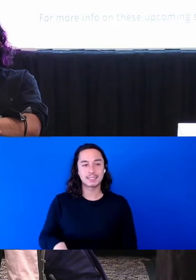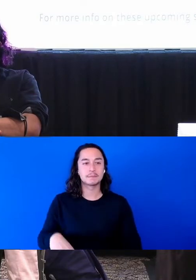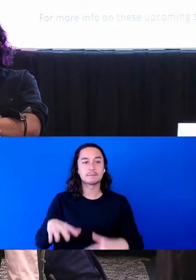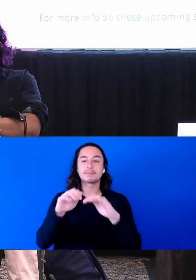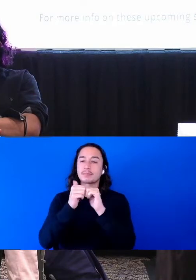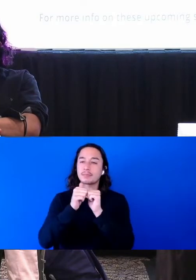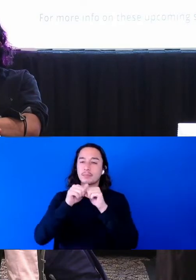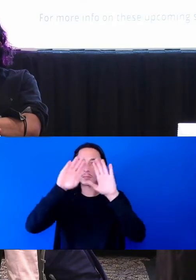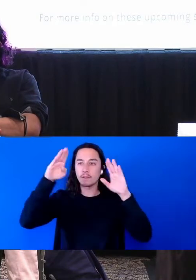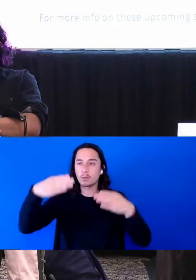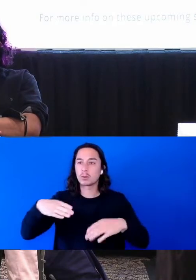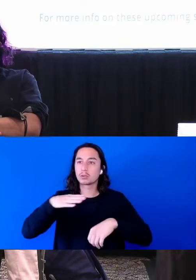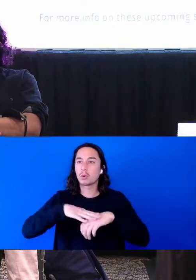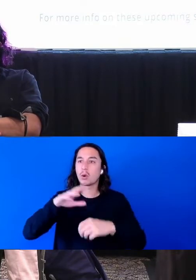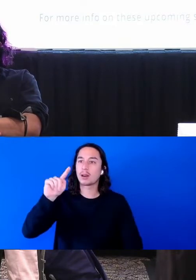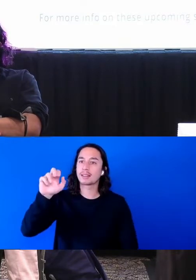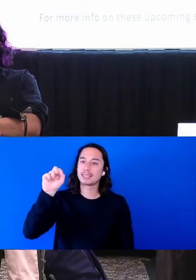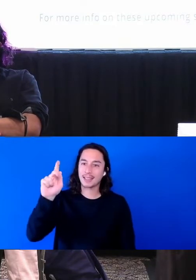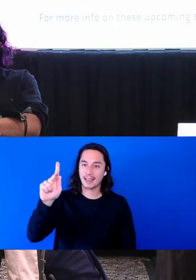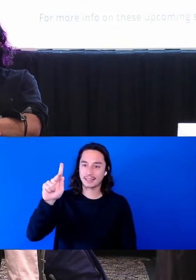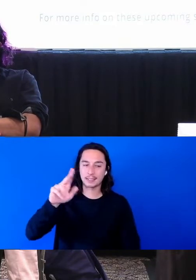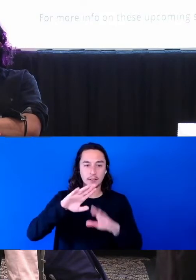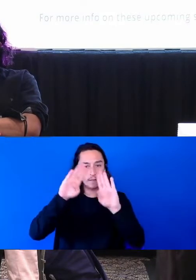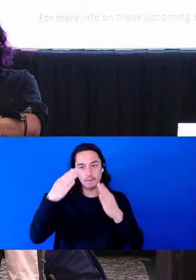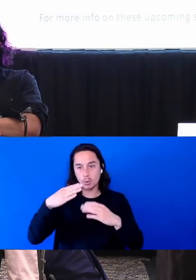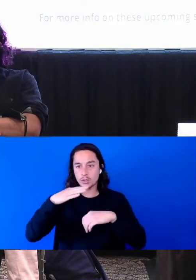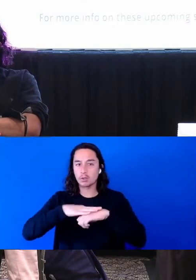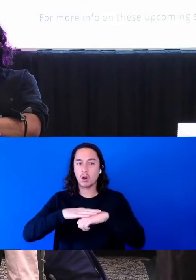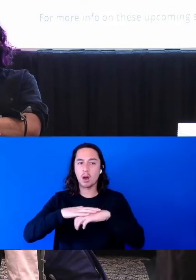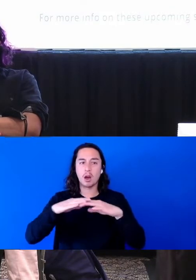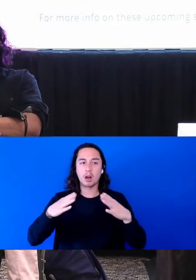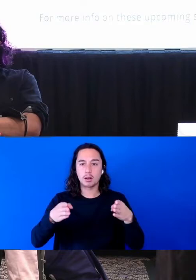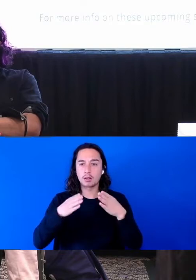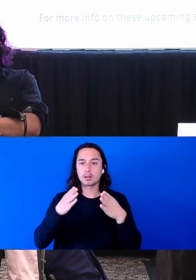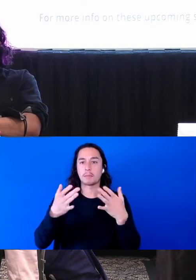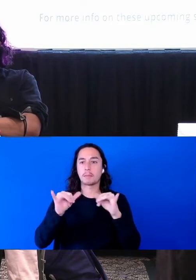on task and a focus on the mechanisms of the theater